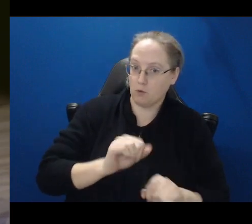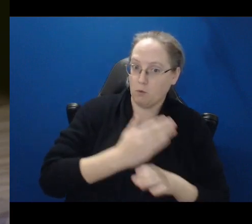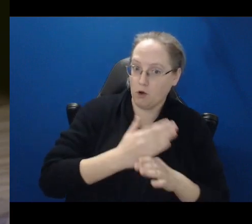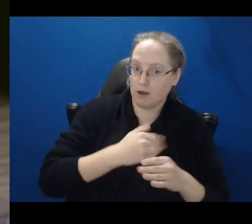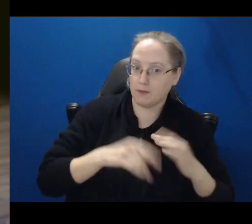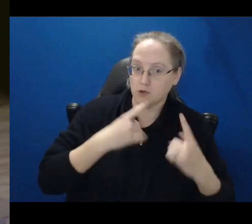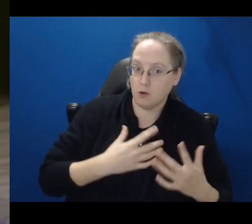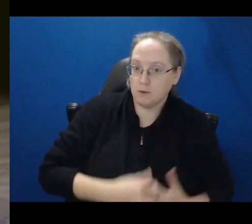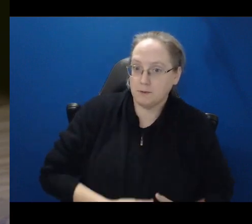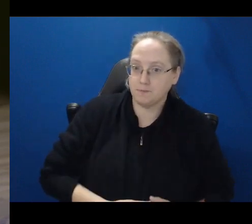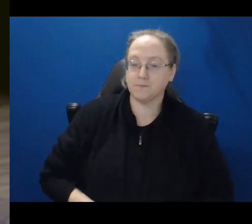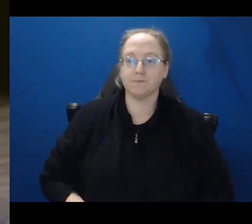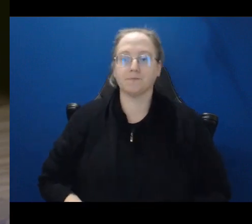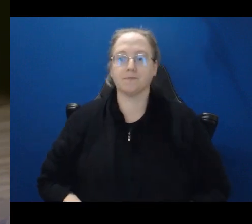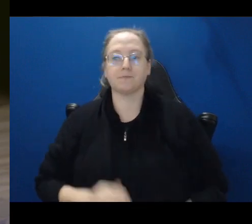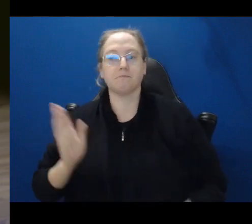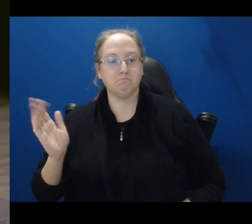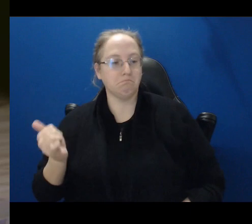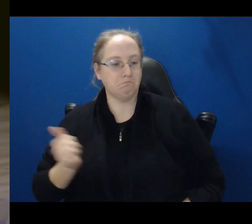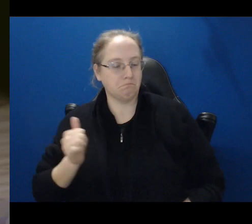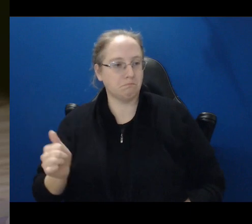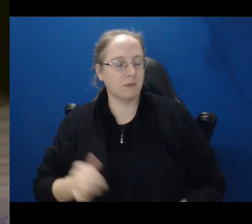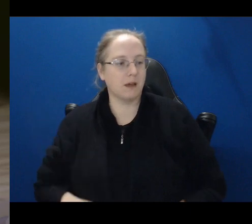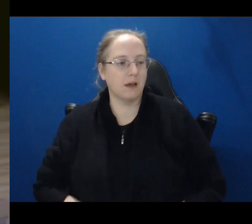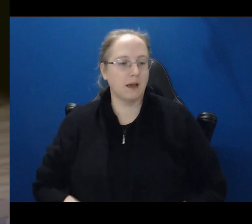Sure. I guess I